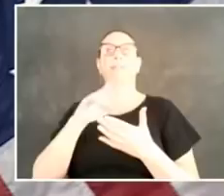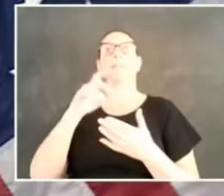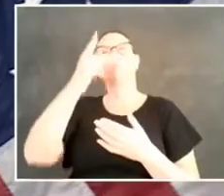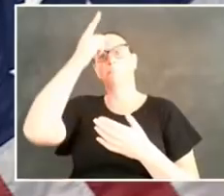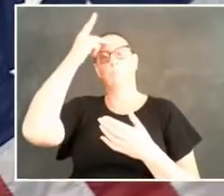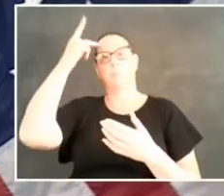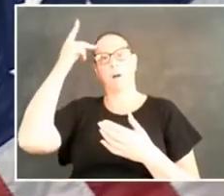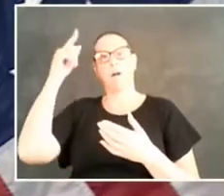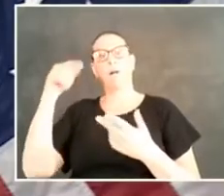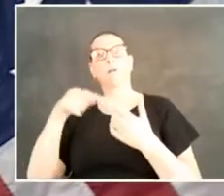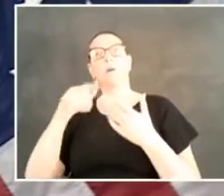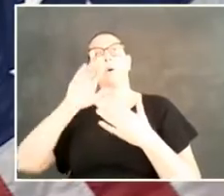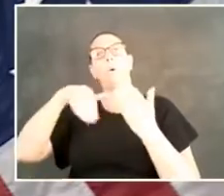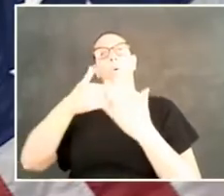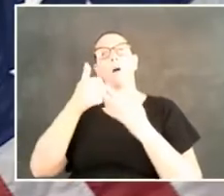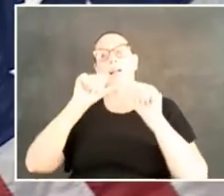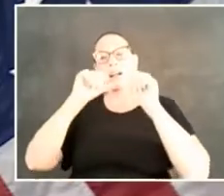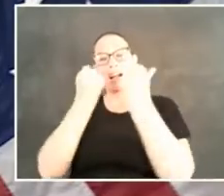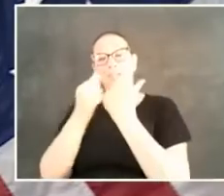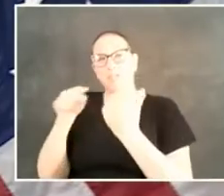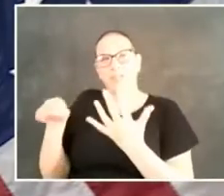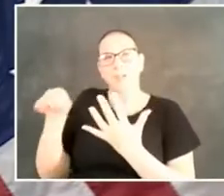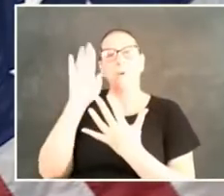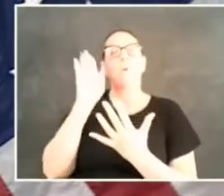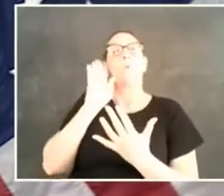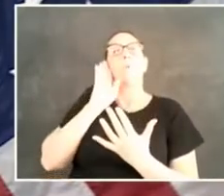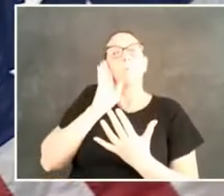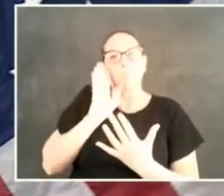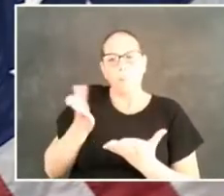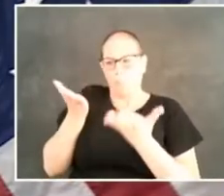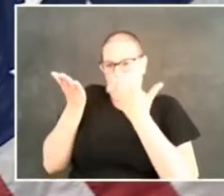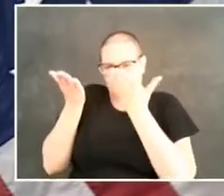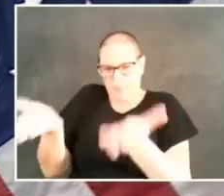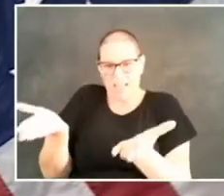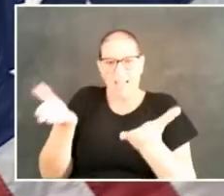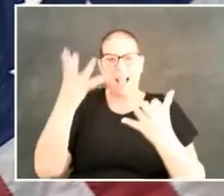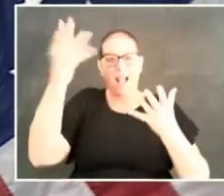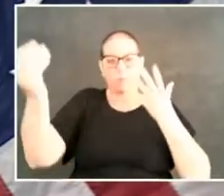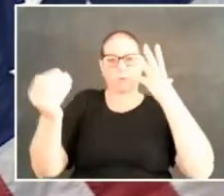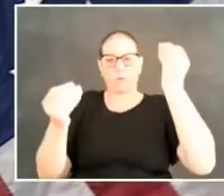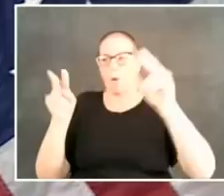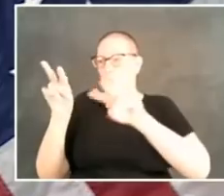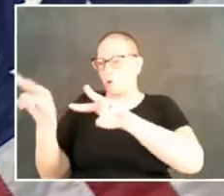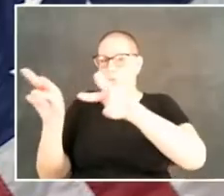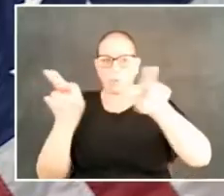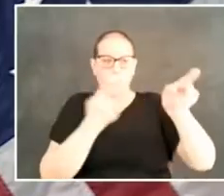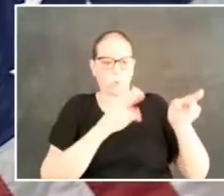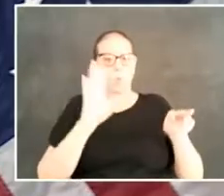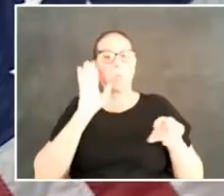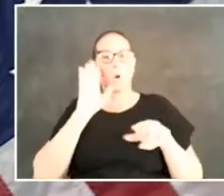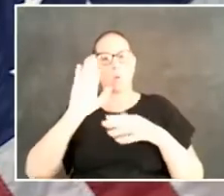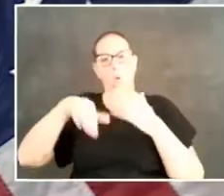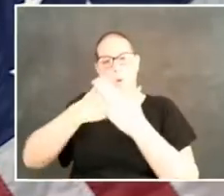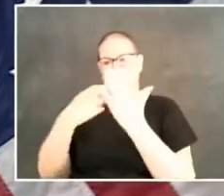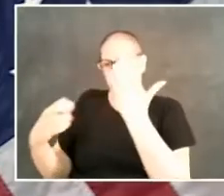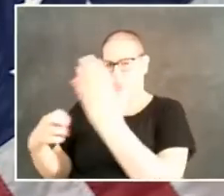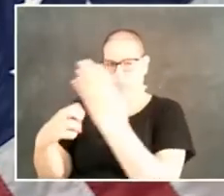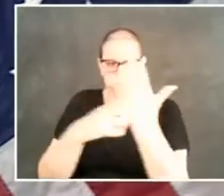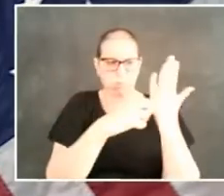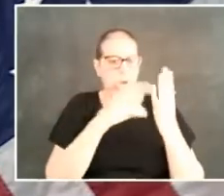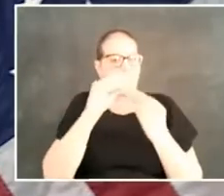way, period. What I saw with my own eyes on Tuesday night in Williamsburg